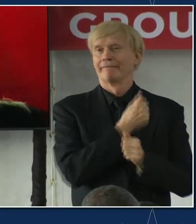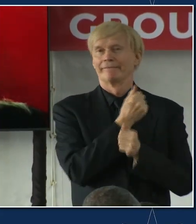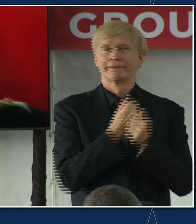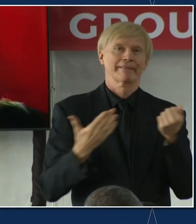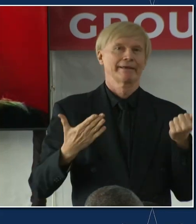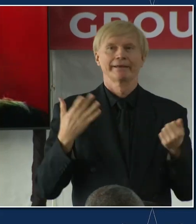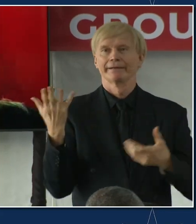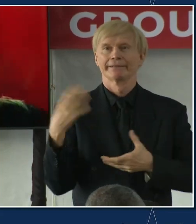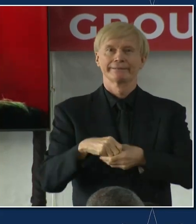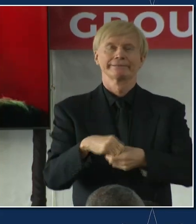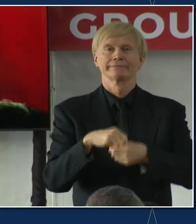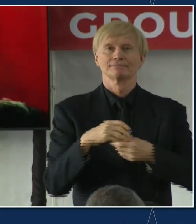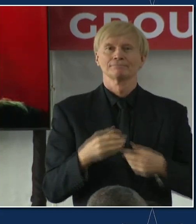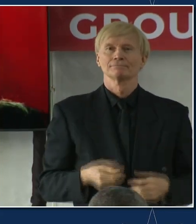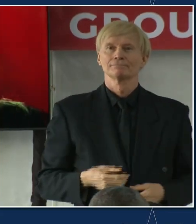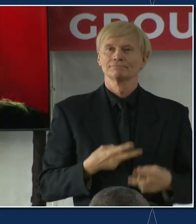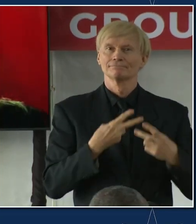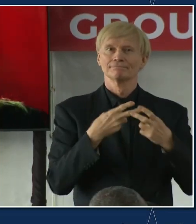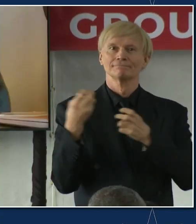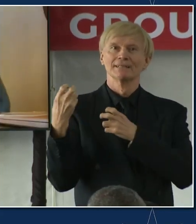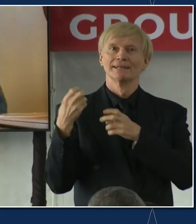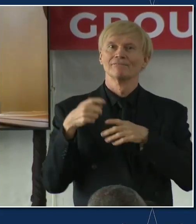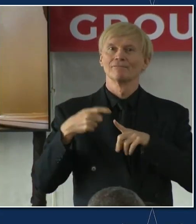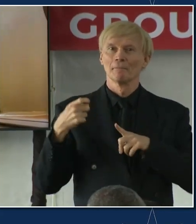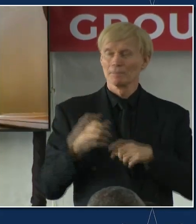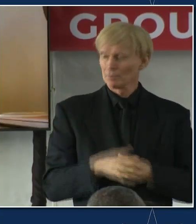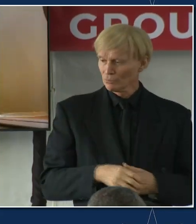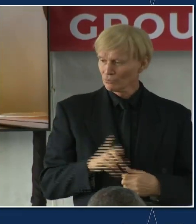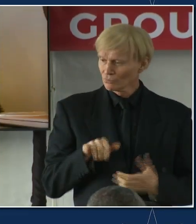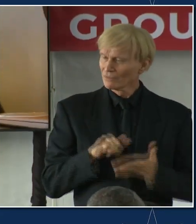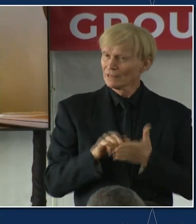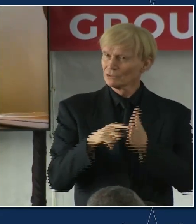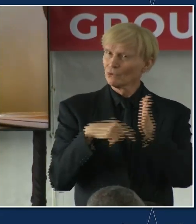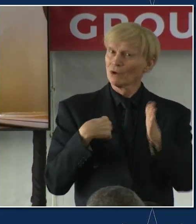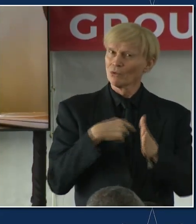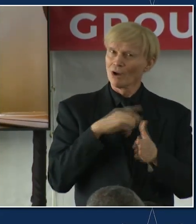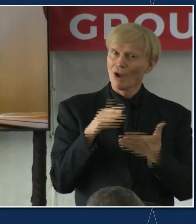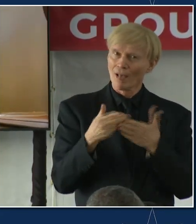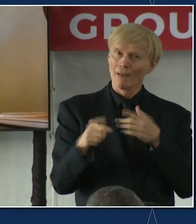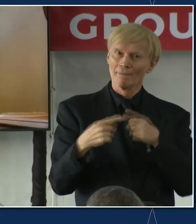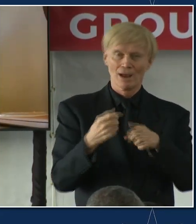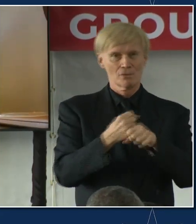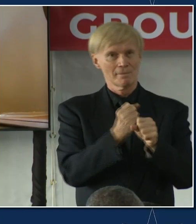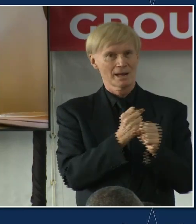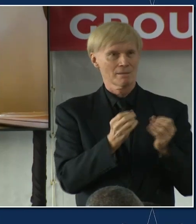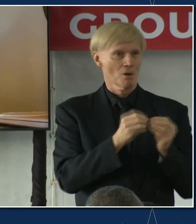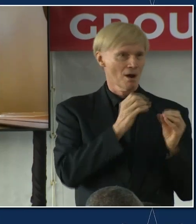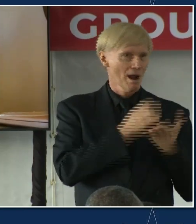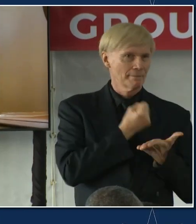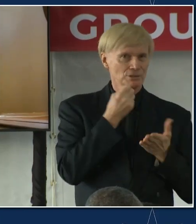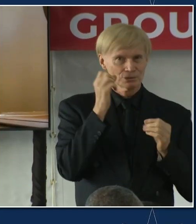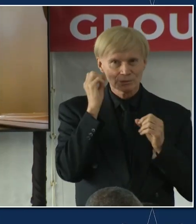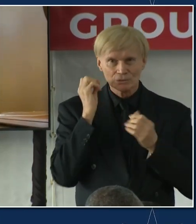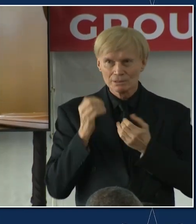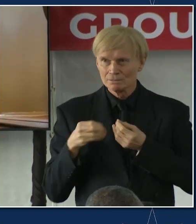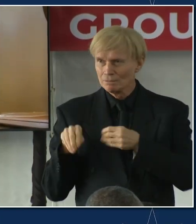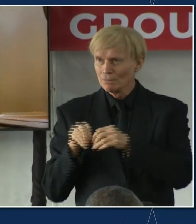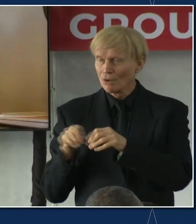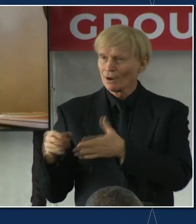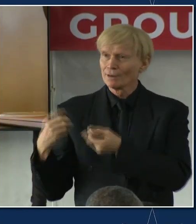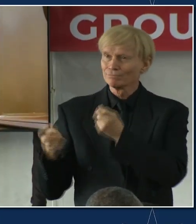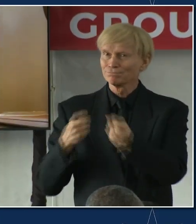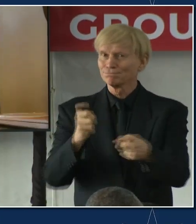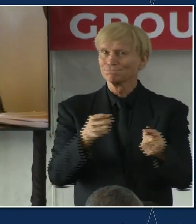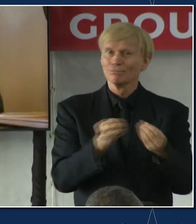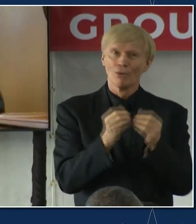everybody's experience in some kind of way. And this is what we're all about, creating more opportunities, creating more community, and